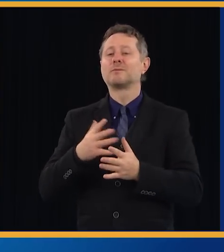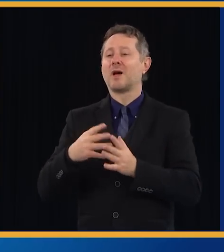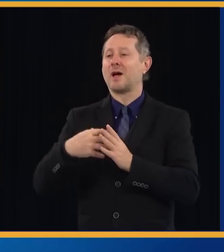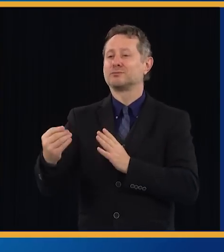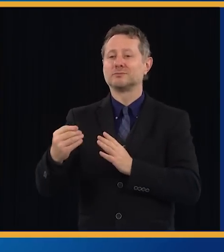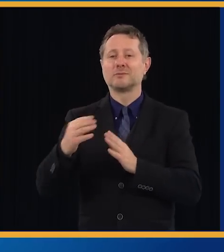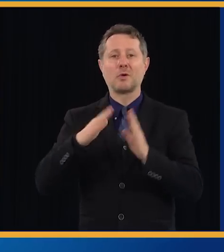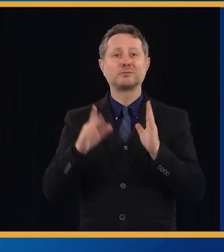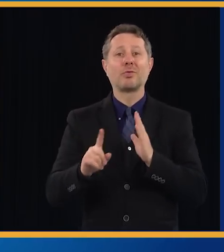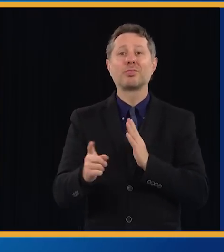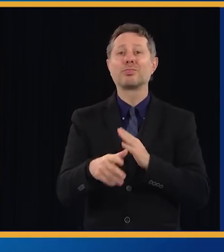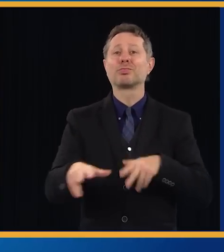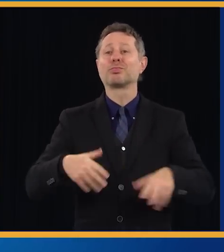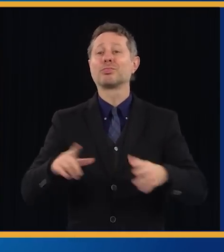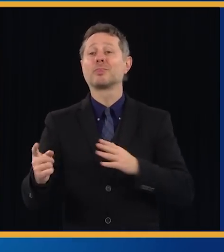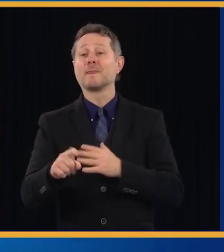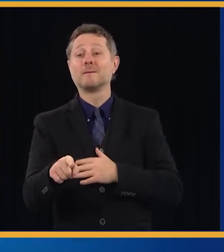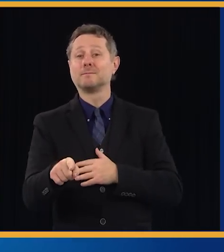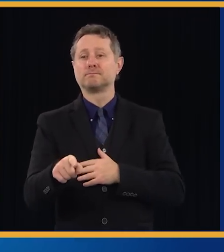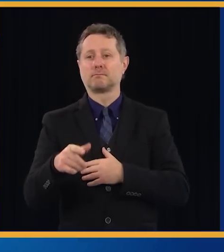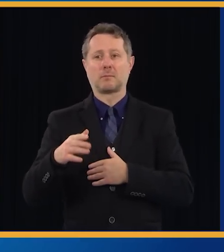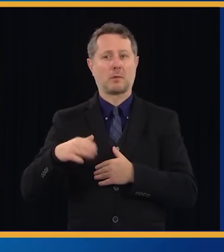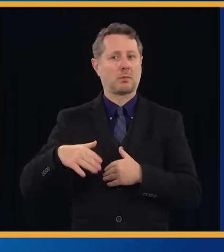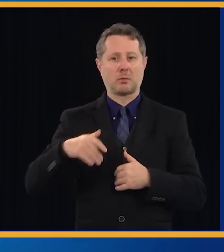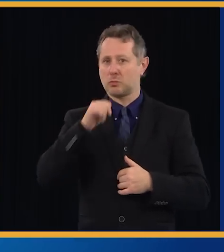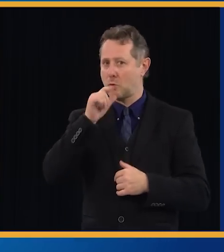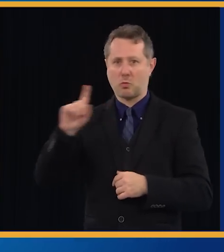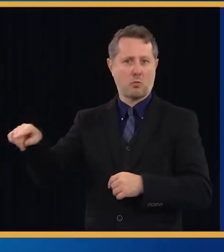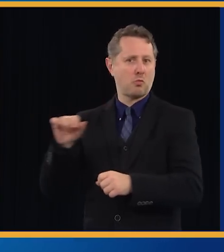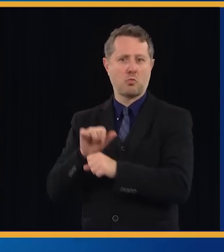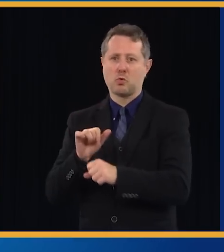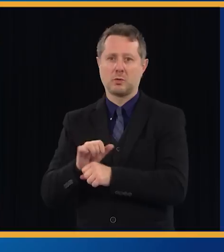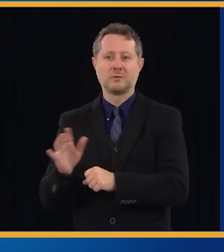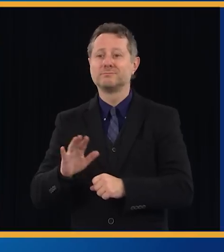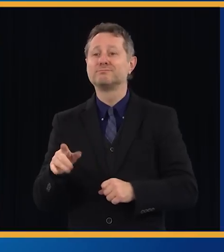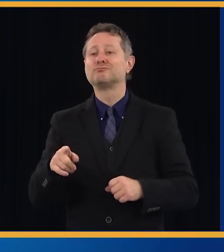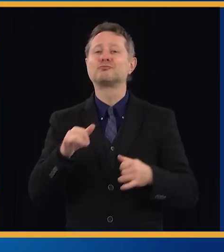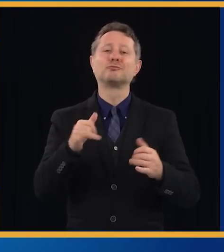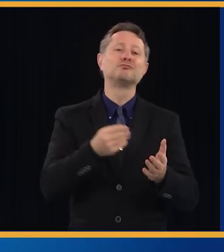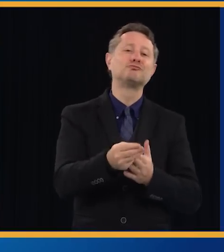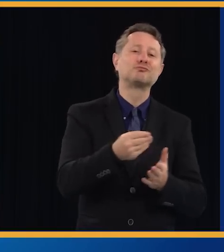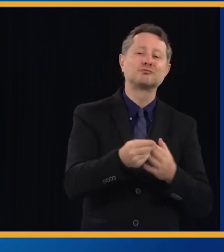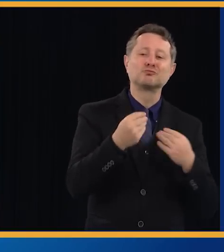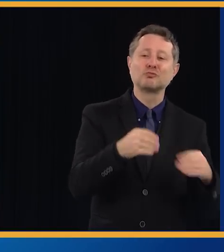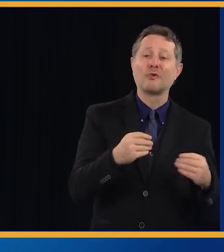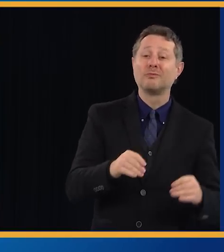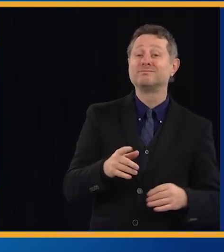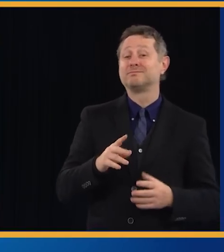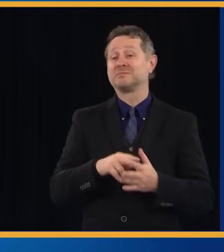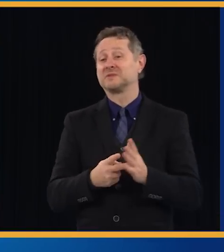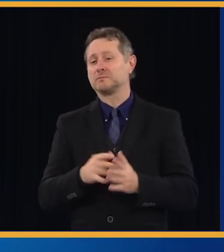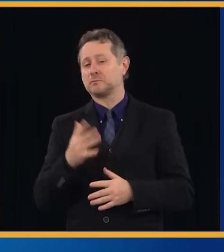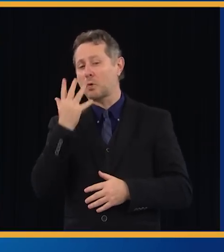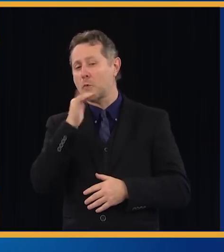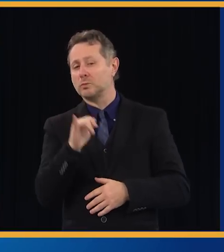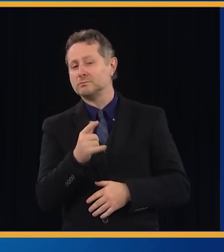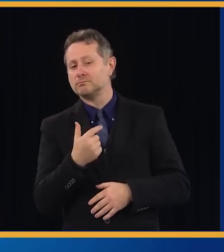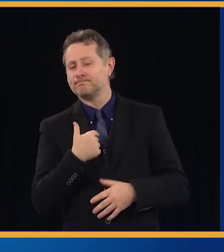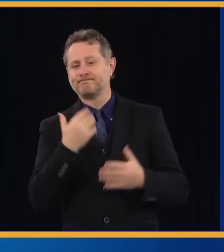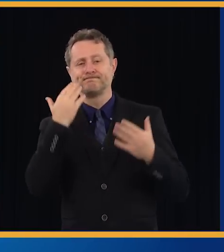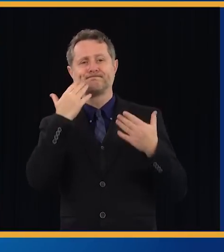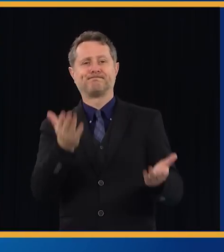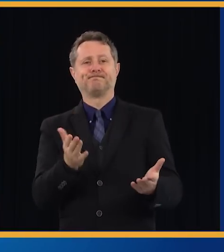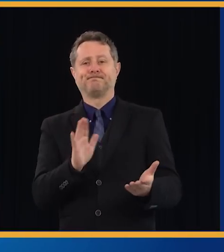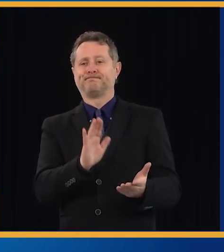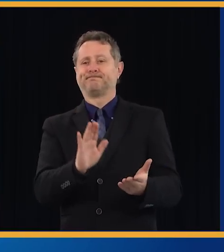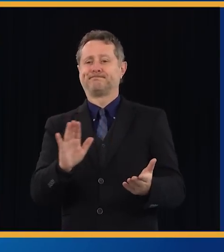at work, okay? What does that mean? I don't know, but that has to be